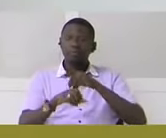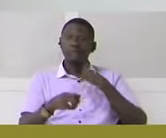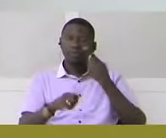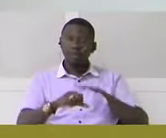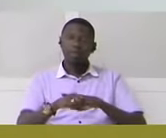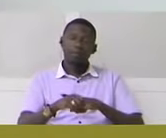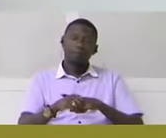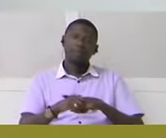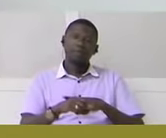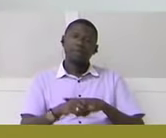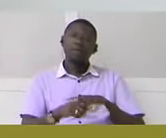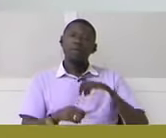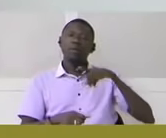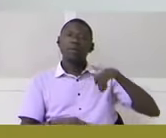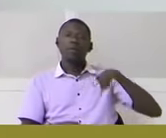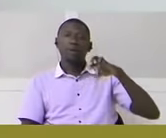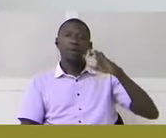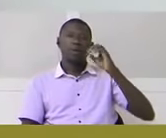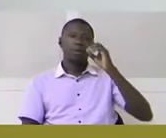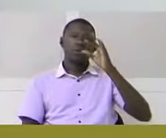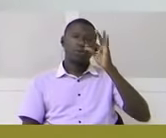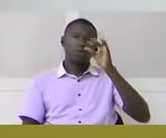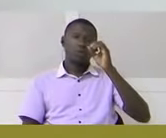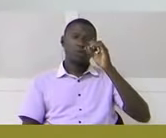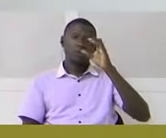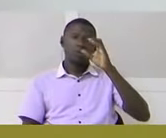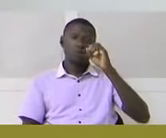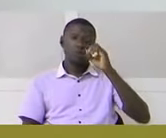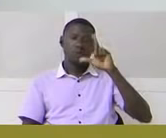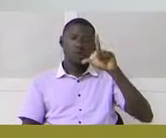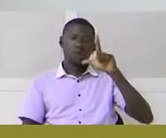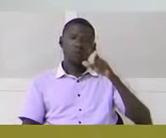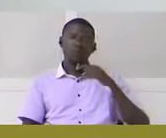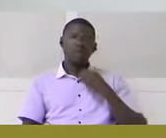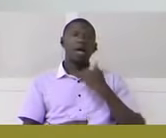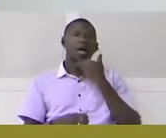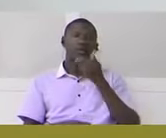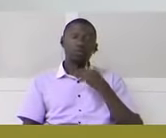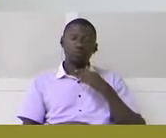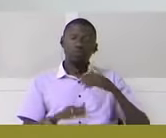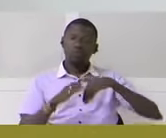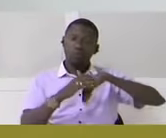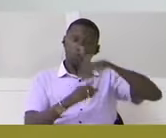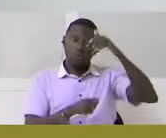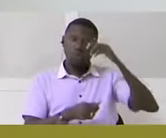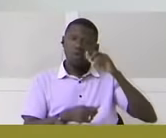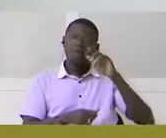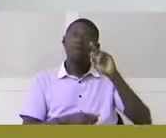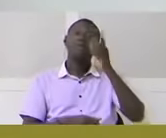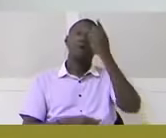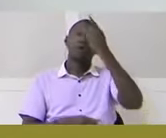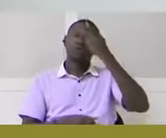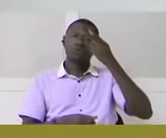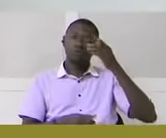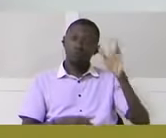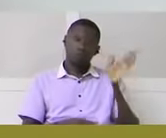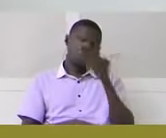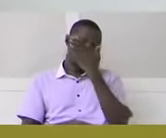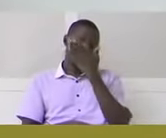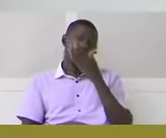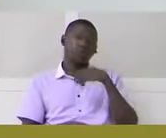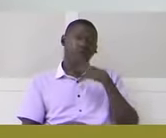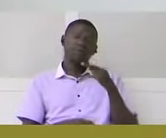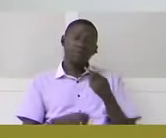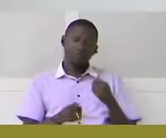before us or we will leave them there. The bokan nun Kanila le wa wato dol be men ka men dal da ka ke wala min de ko nim bita be bola dingira bita dingira